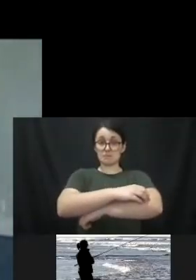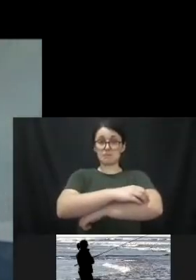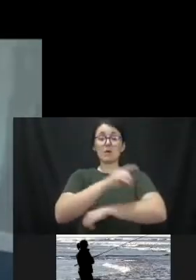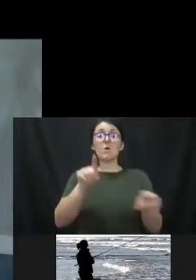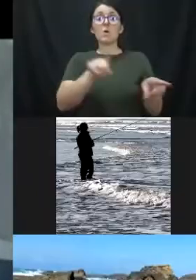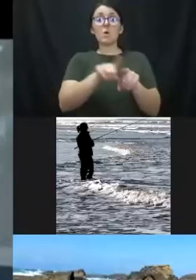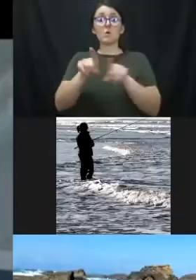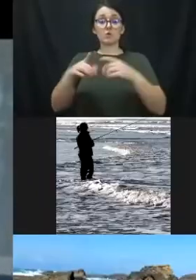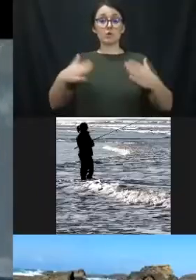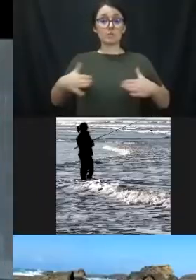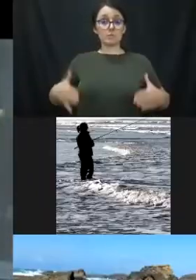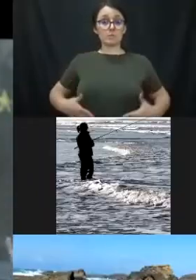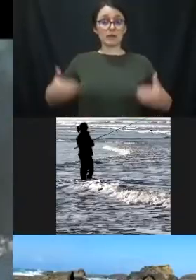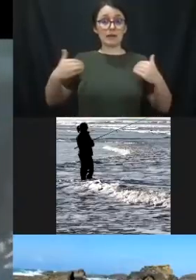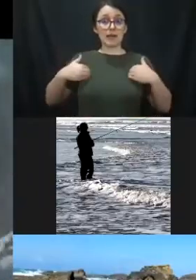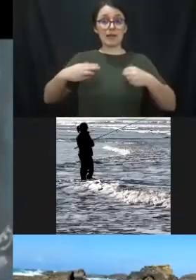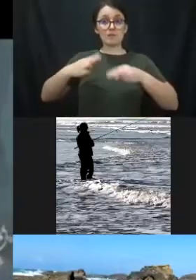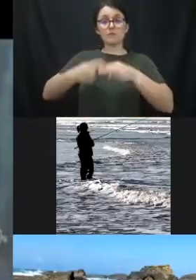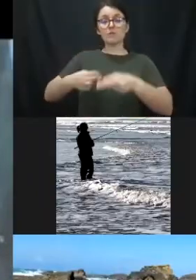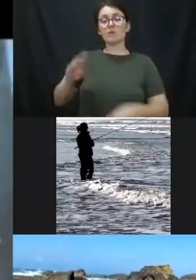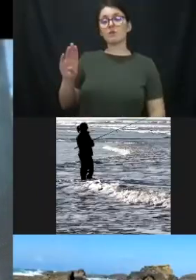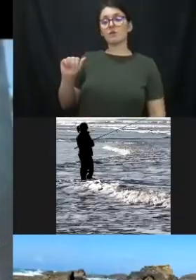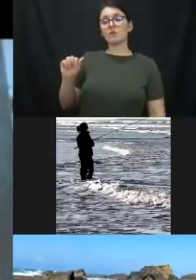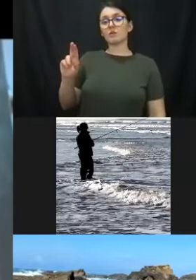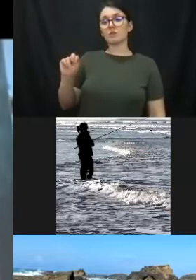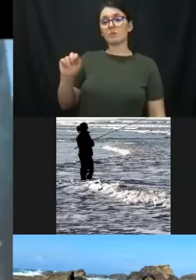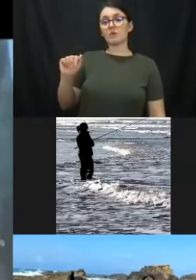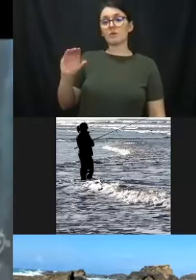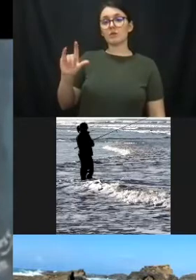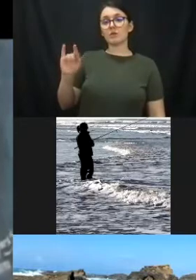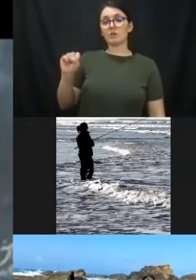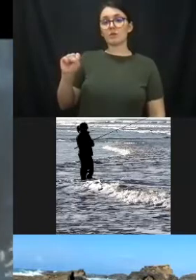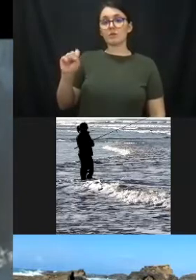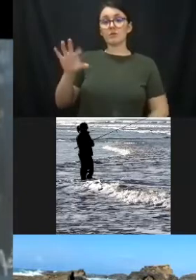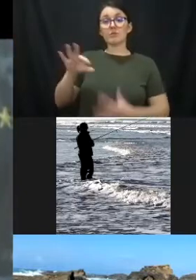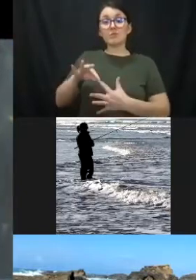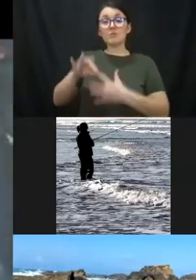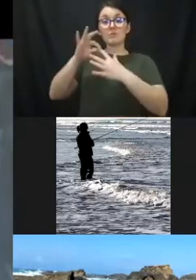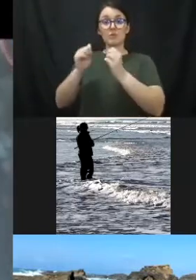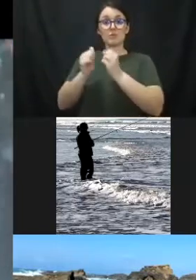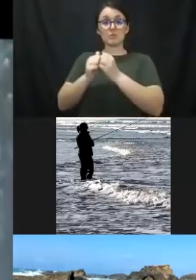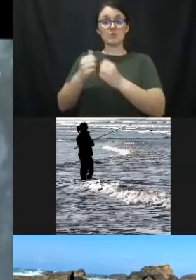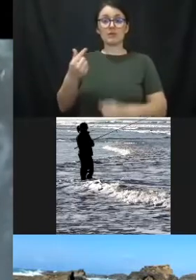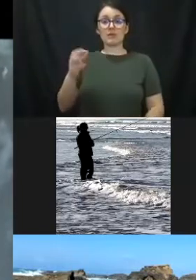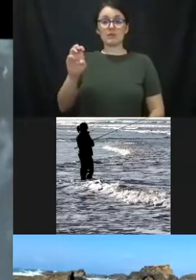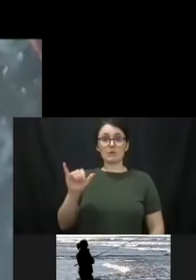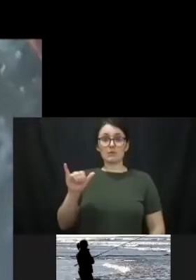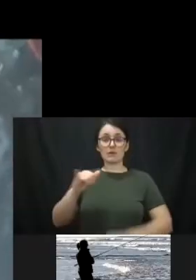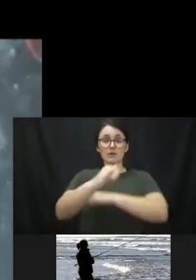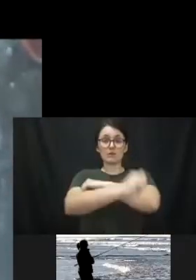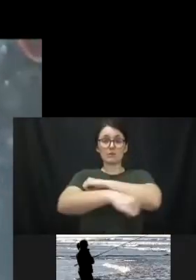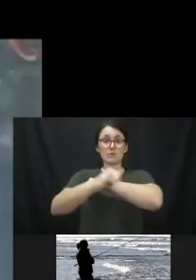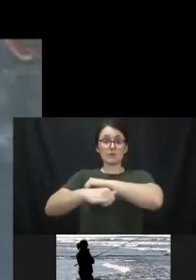barnacles. This barnacle is unique only to a gray whale. So if a gray whale would die, so would this species